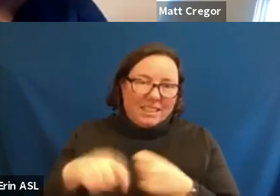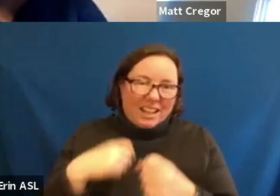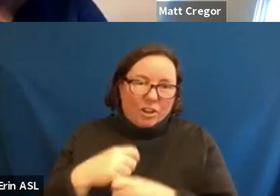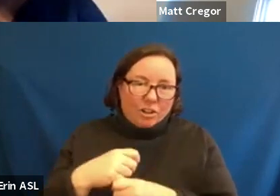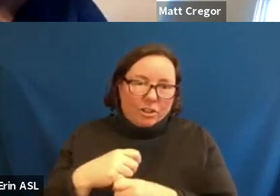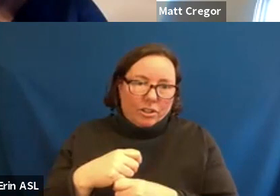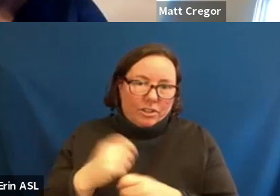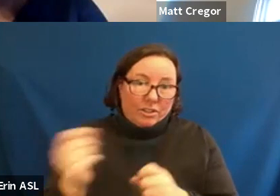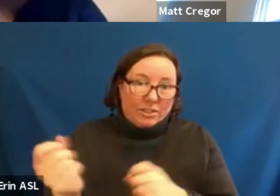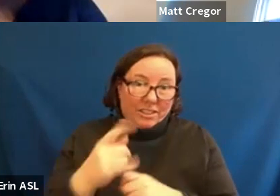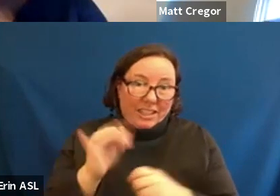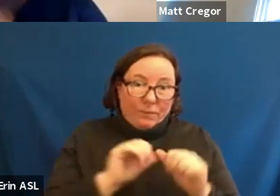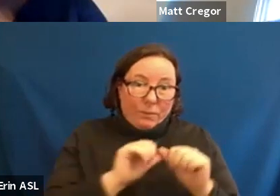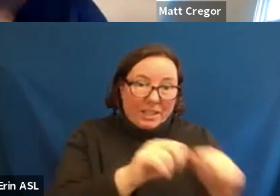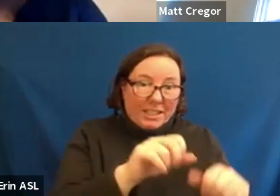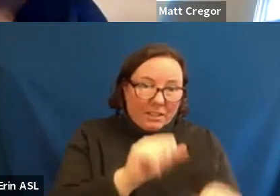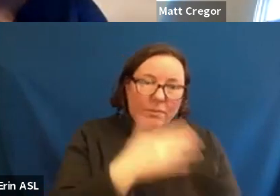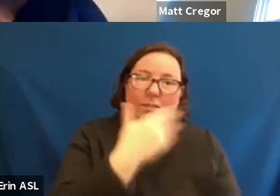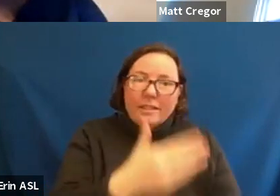more accurate statement. Thank you for that correction.